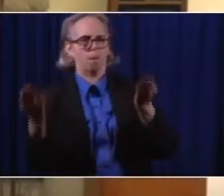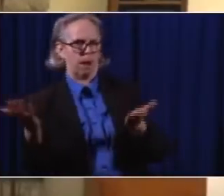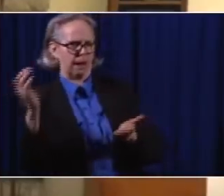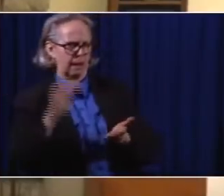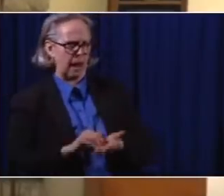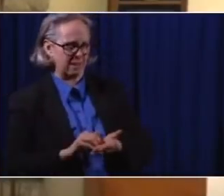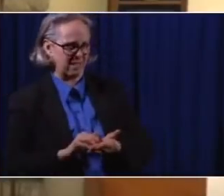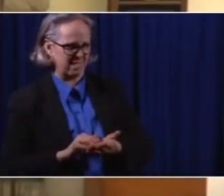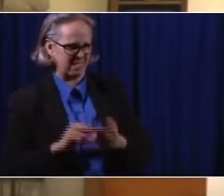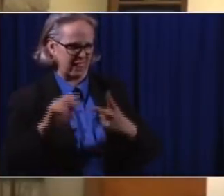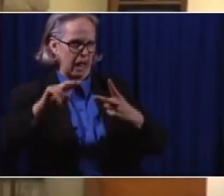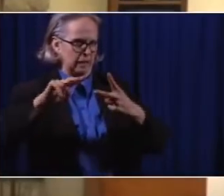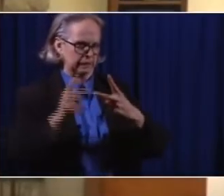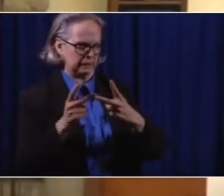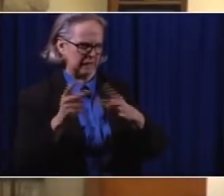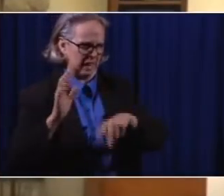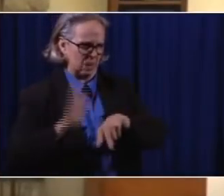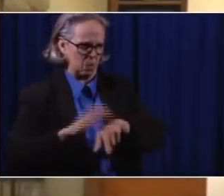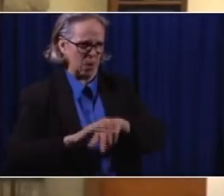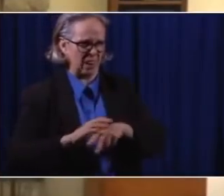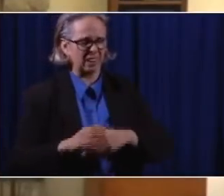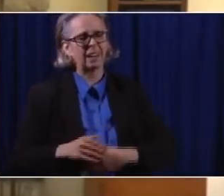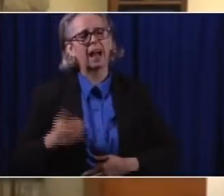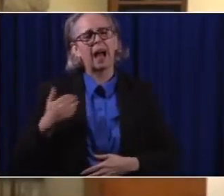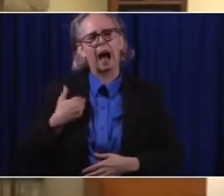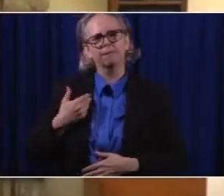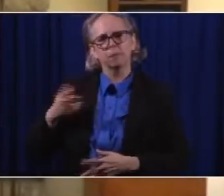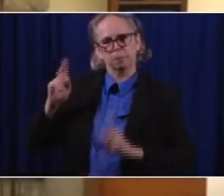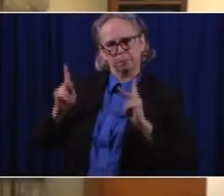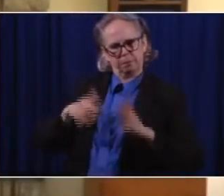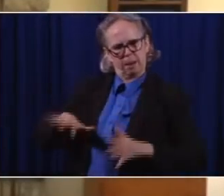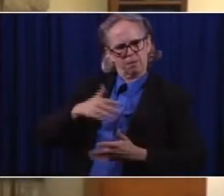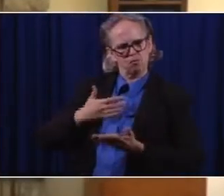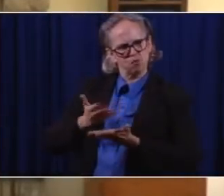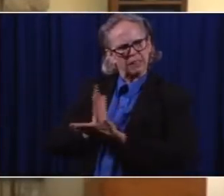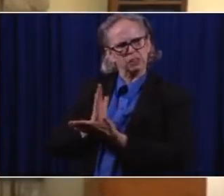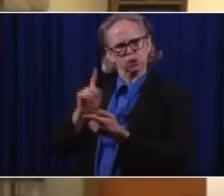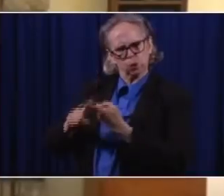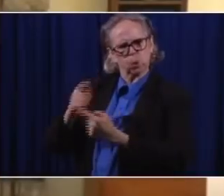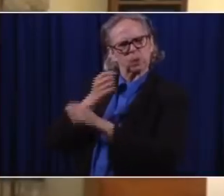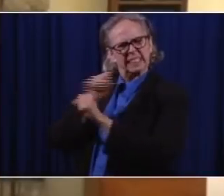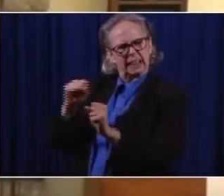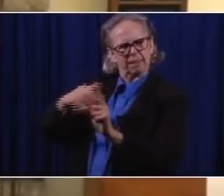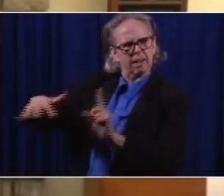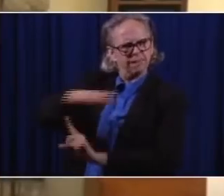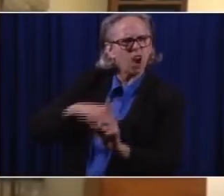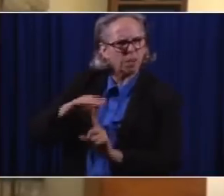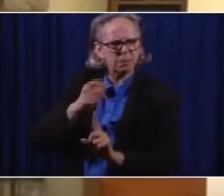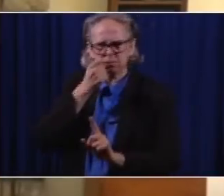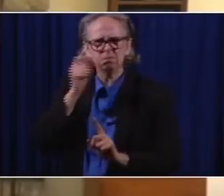environment. Employees have a right to have a safe environment. That's how we intend to do it.